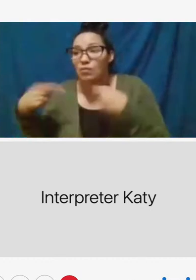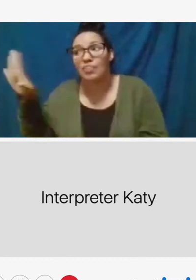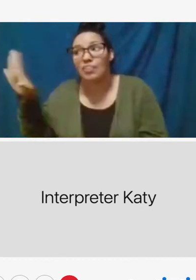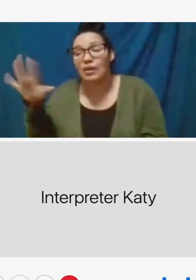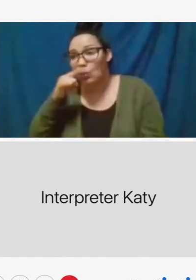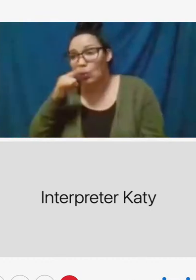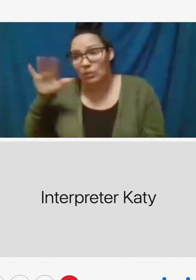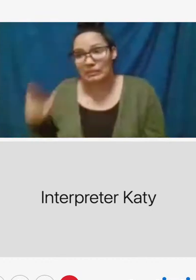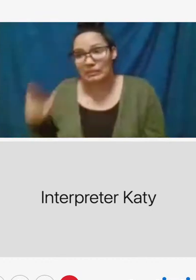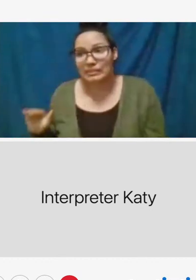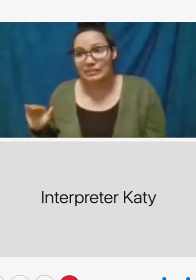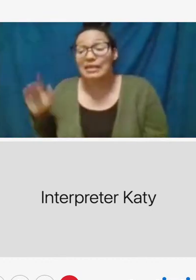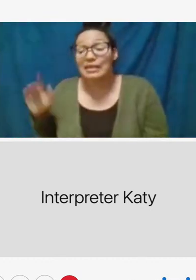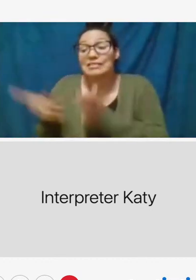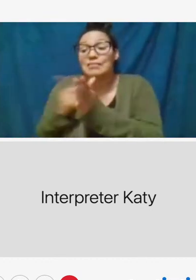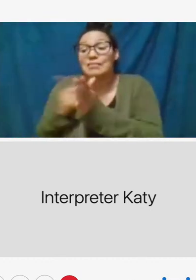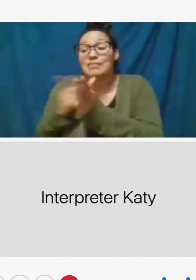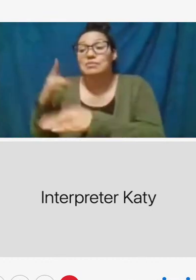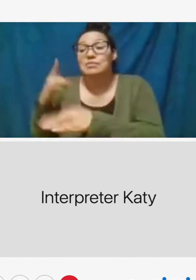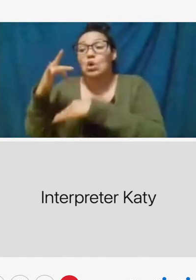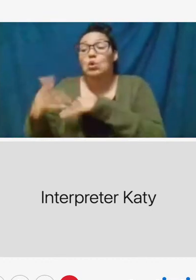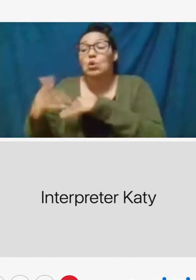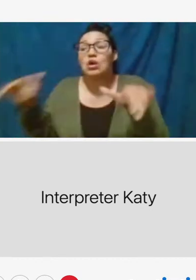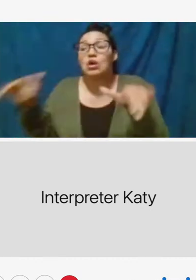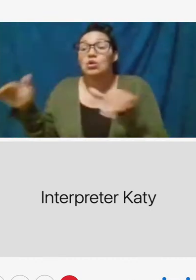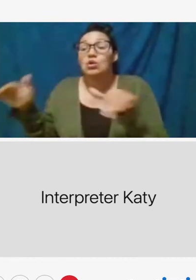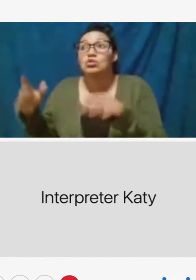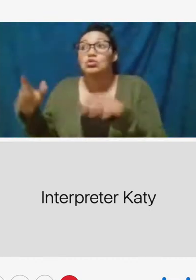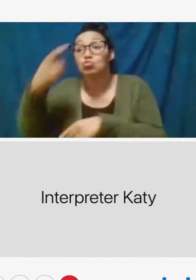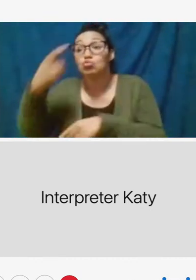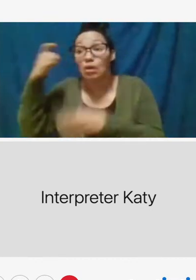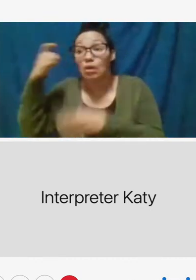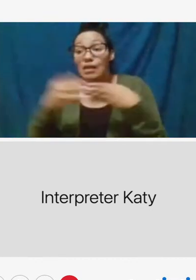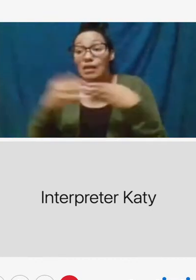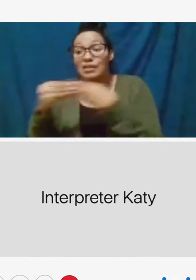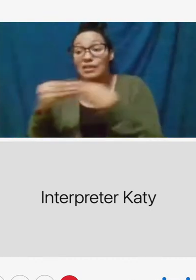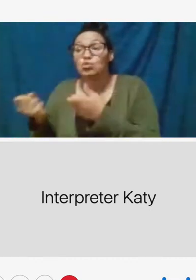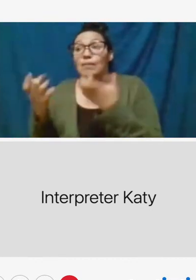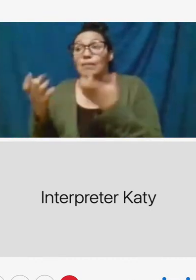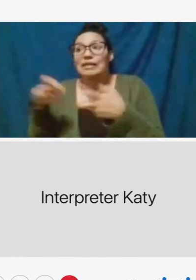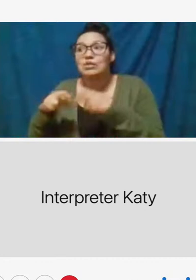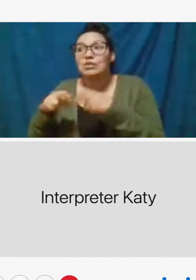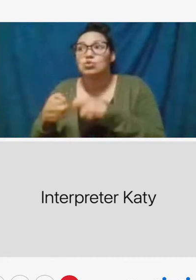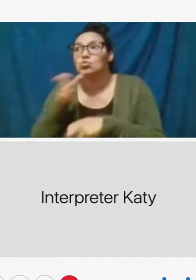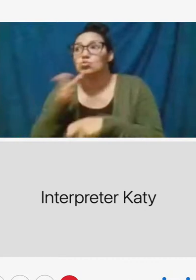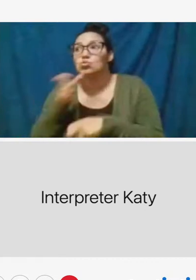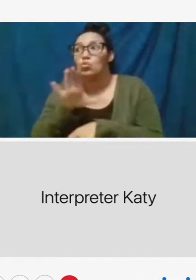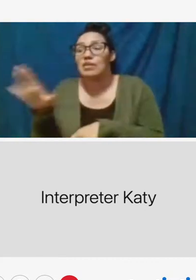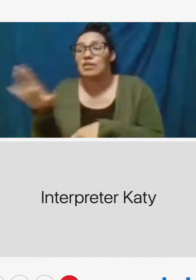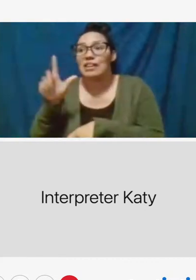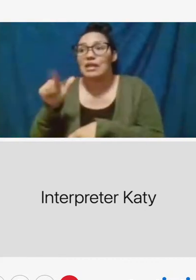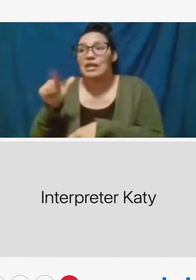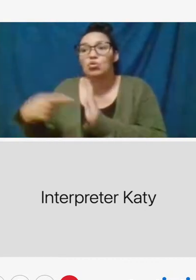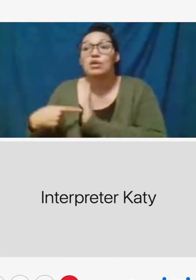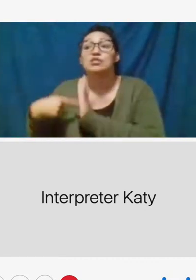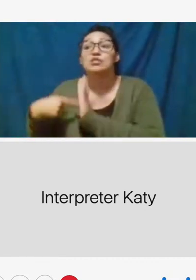childhood trauma is what led to a lot of the issues that they later exhibited in life